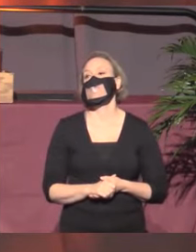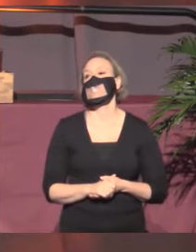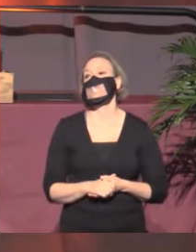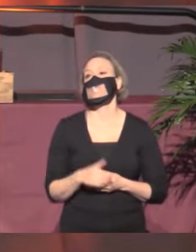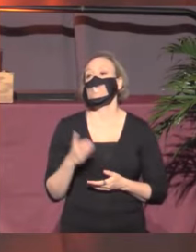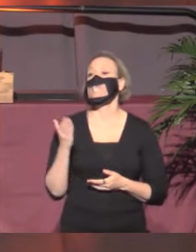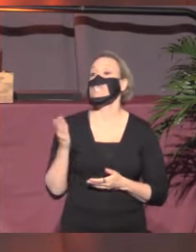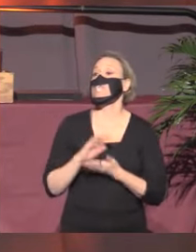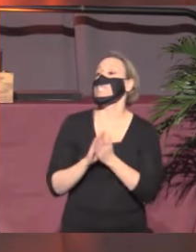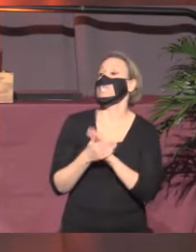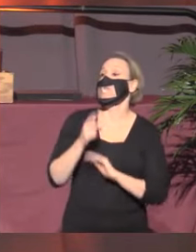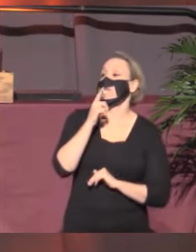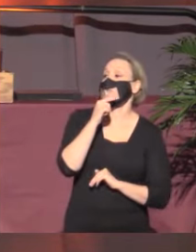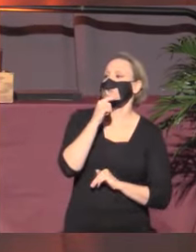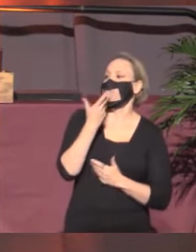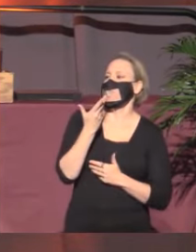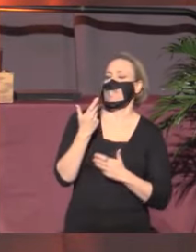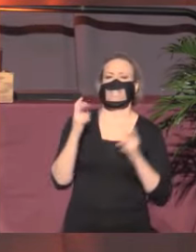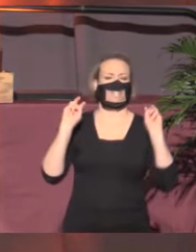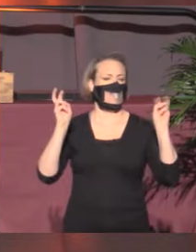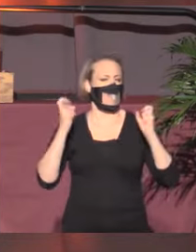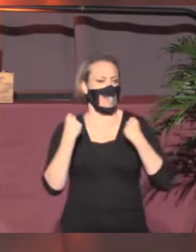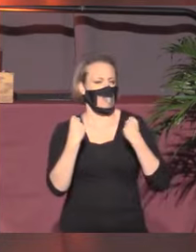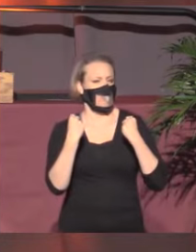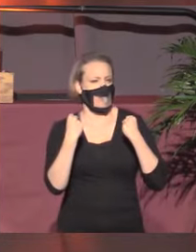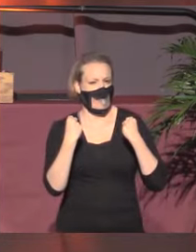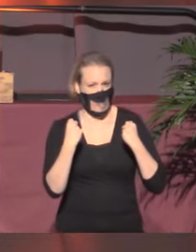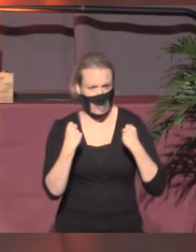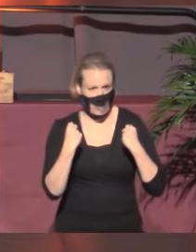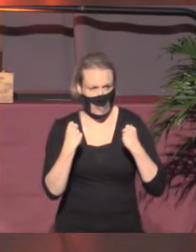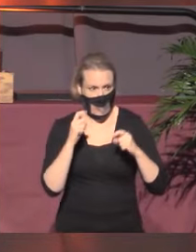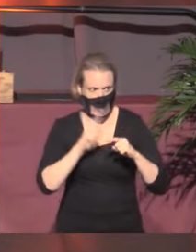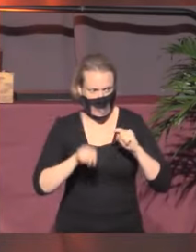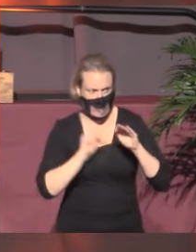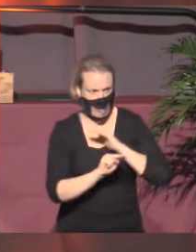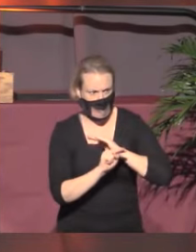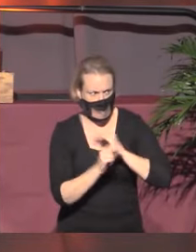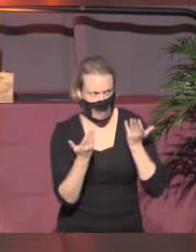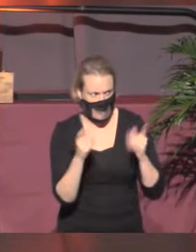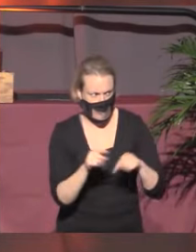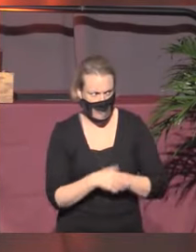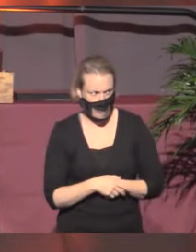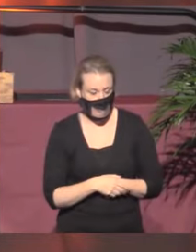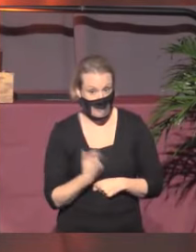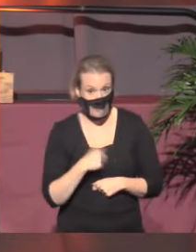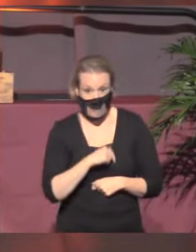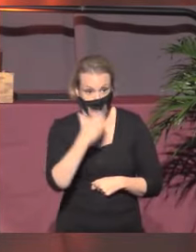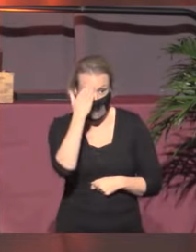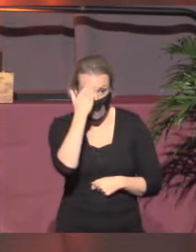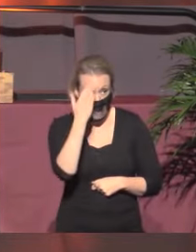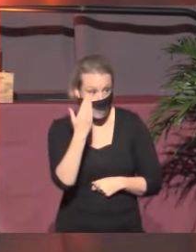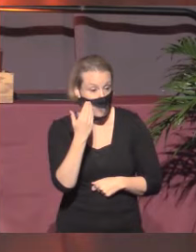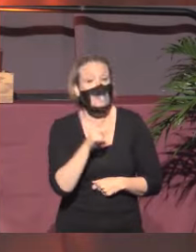my unpredictable driver during commencement because we never knew where the golf cart was going to